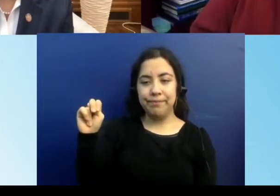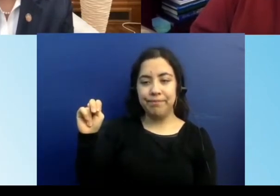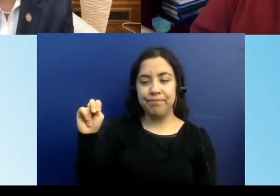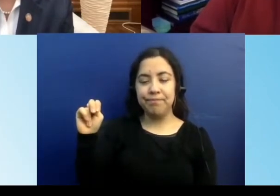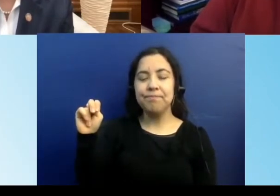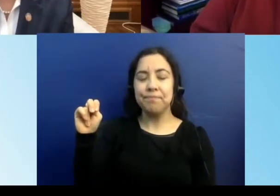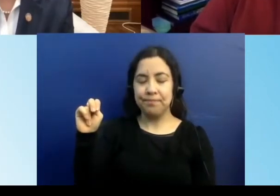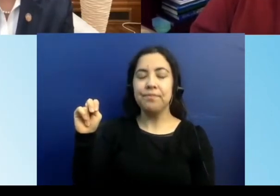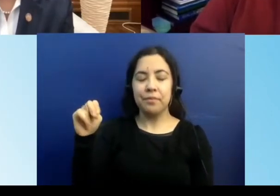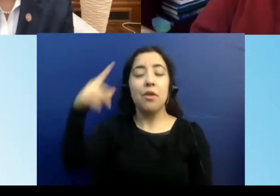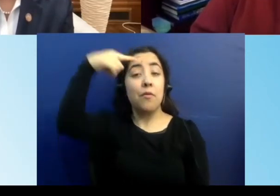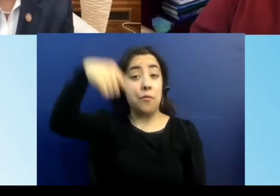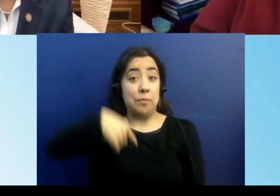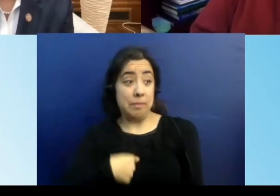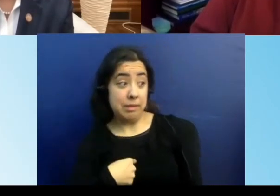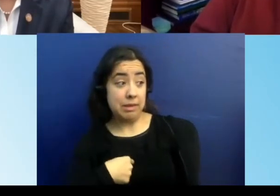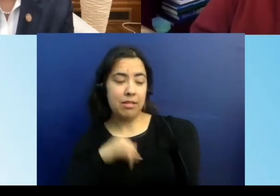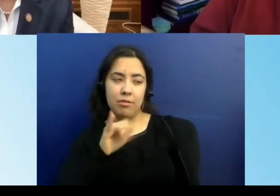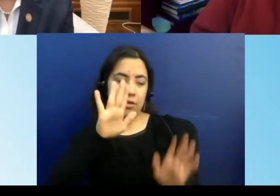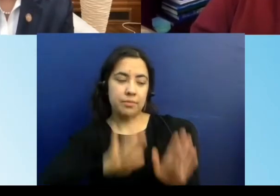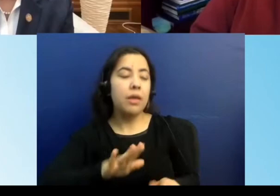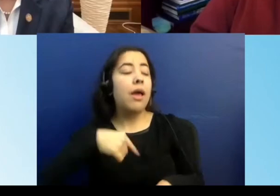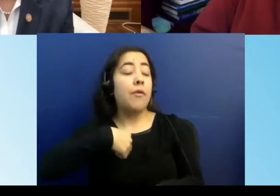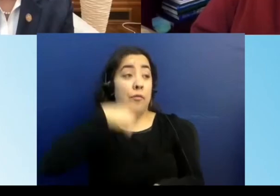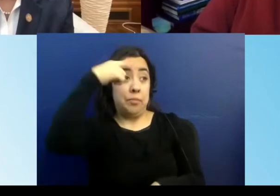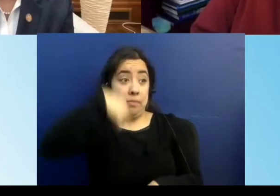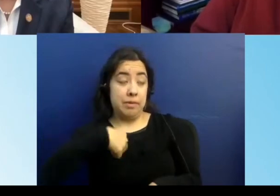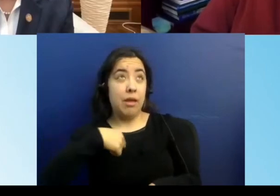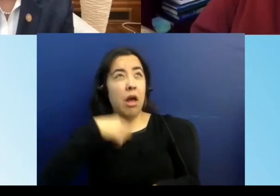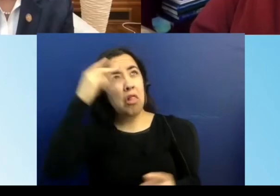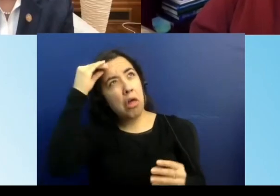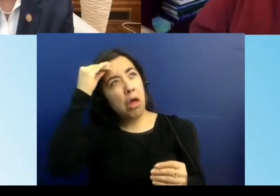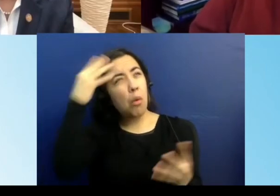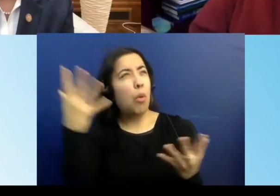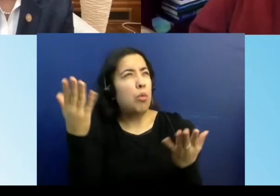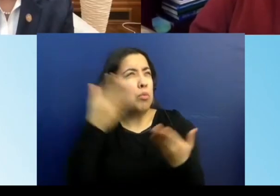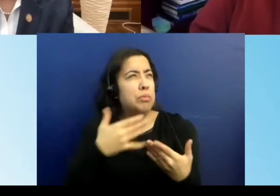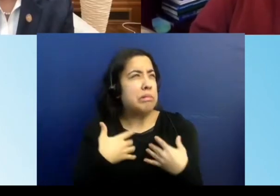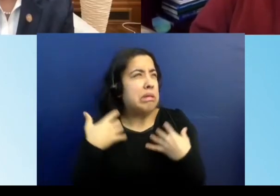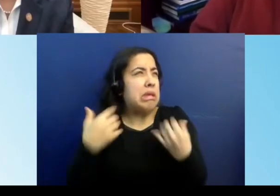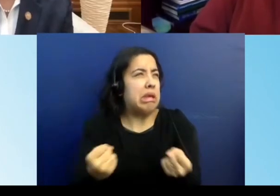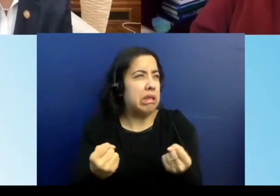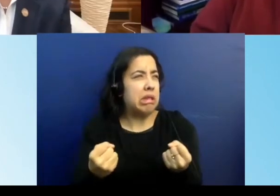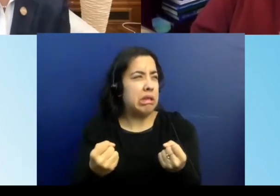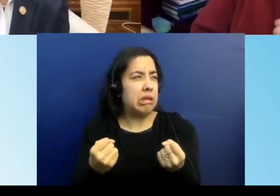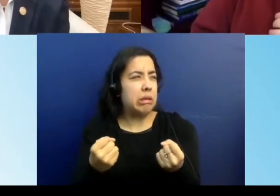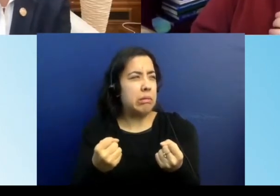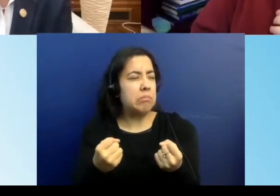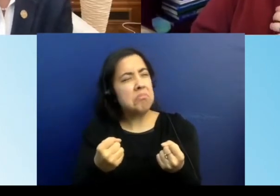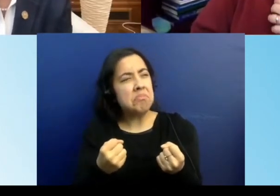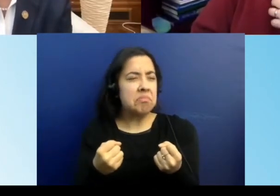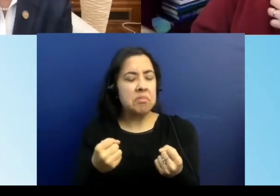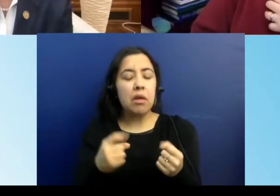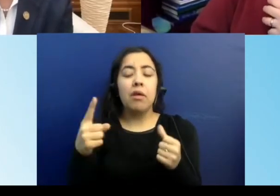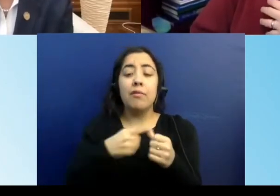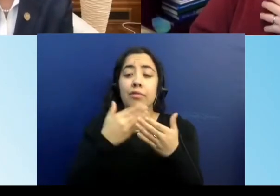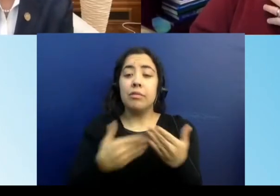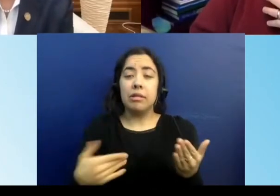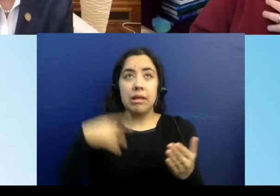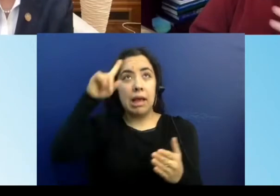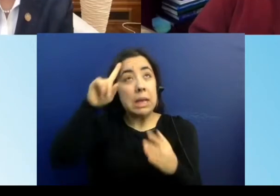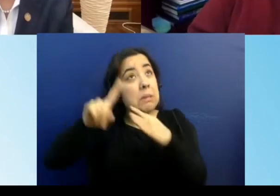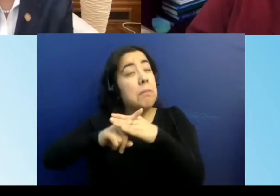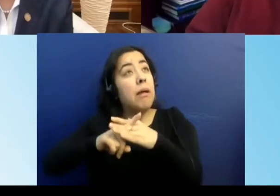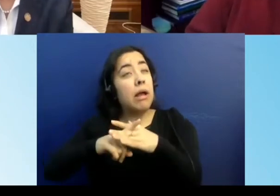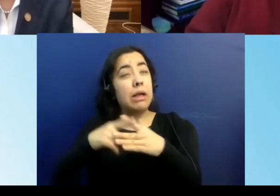I thought a lot about what would bring healing. The first thing that came to mind was just, you know, thinking about